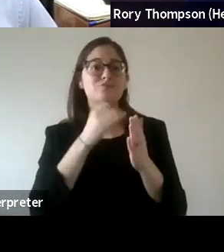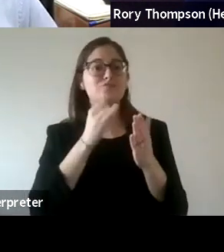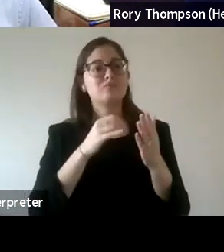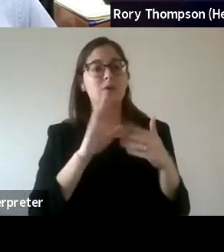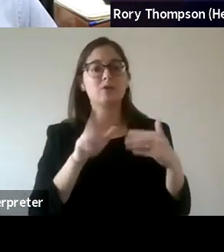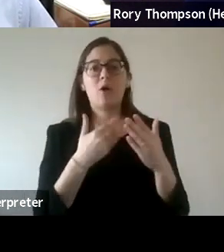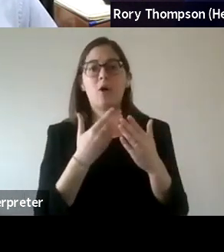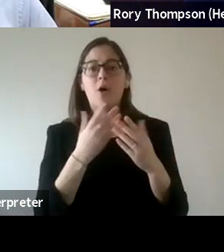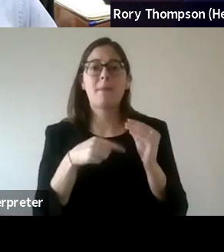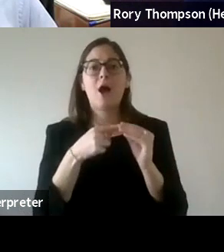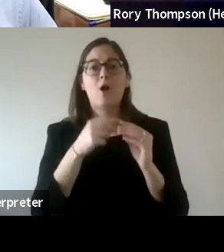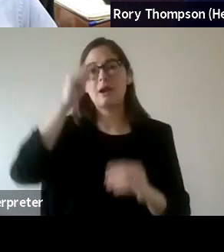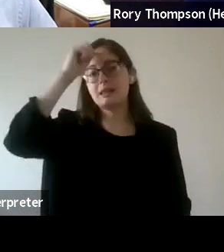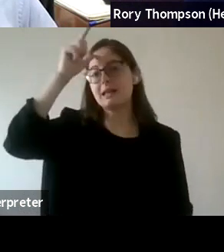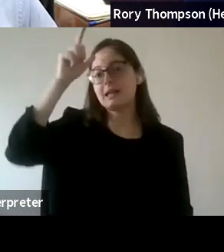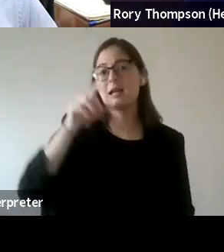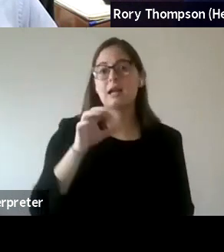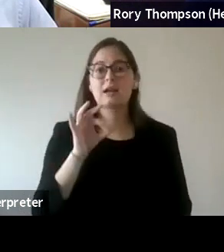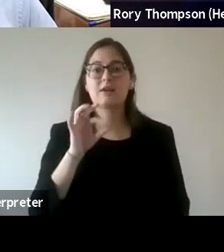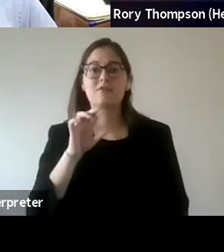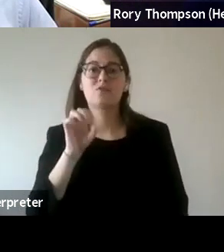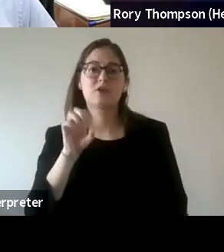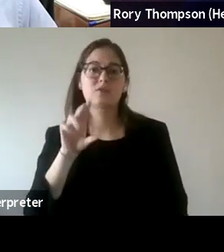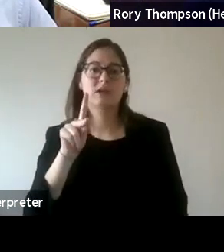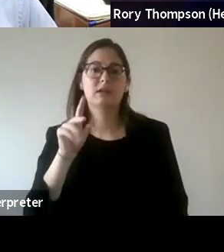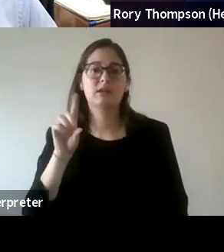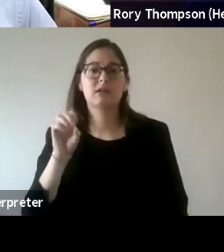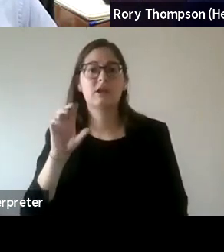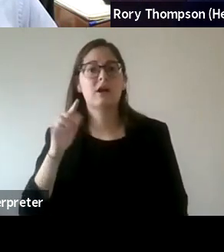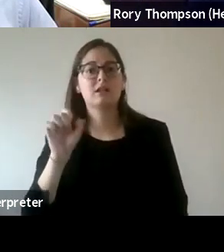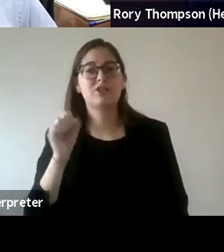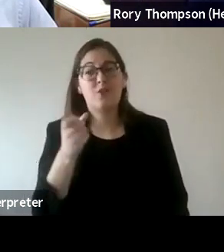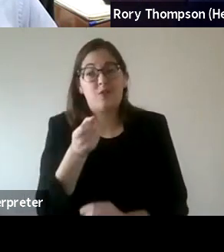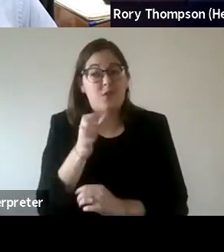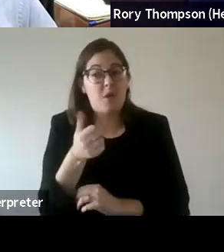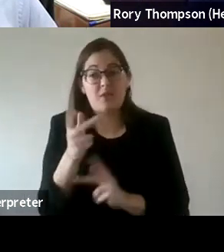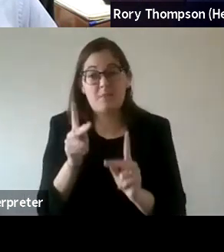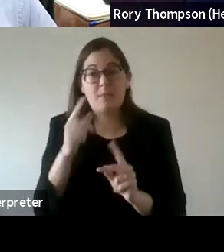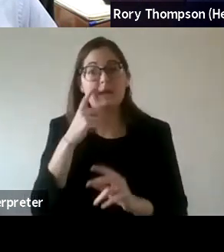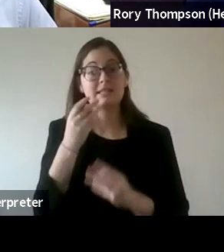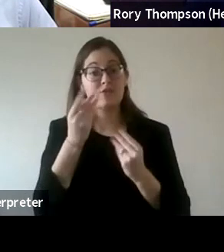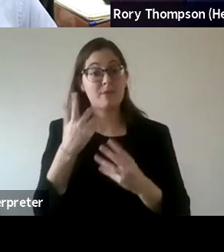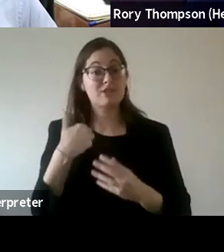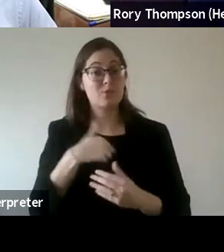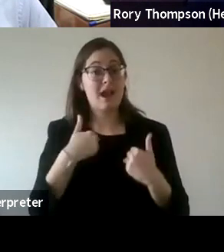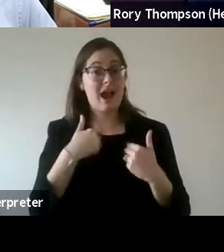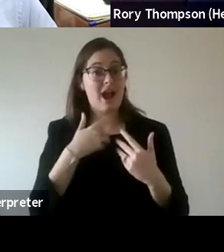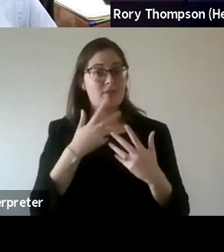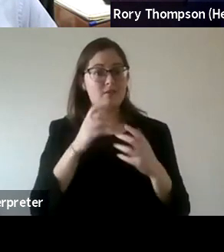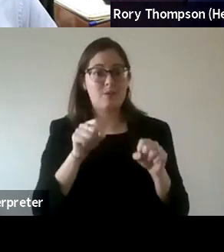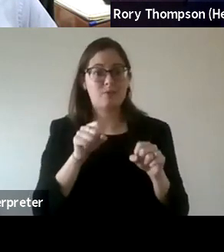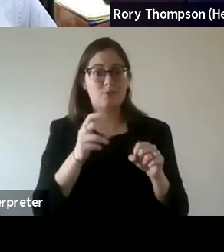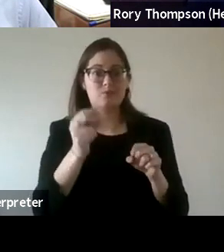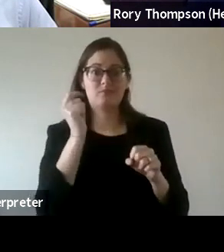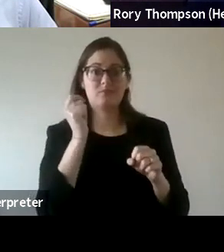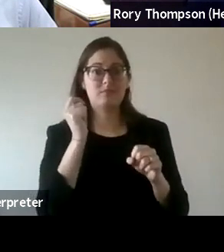about Lincoln and Frederick Douglass and, you know, a few other people, because the information that we have at our fingertips today was